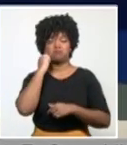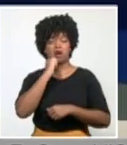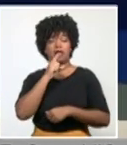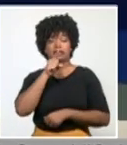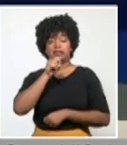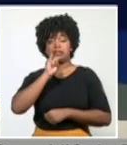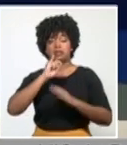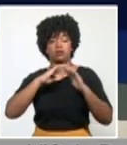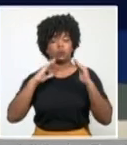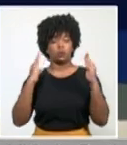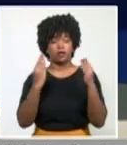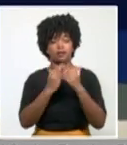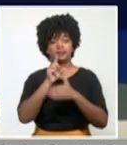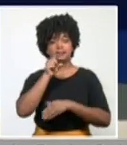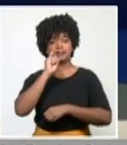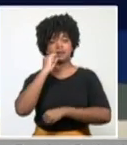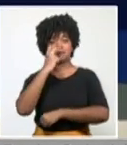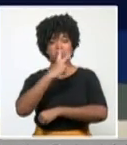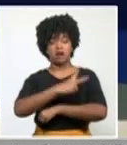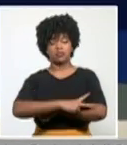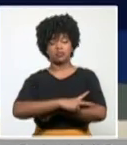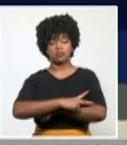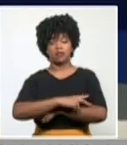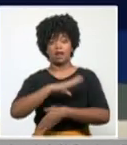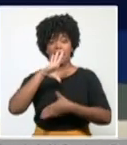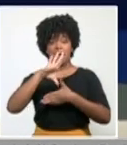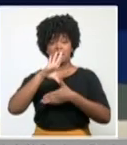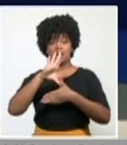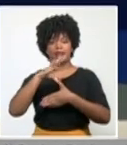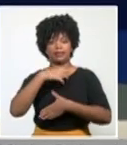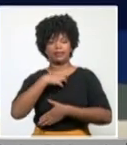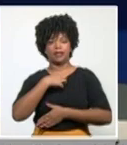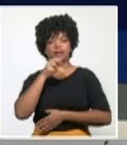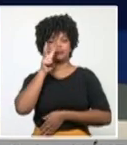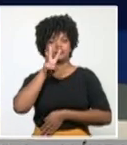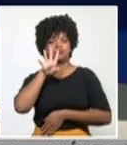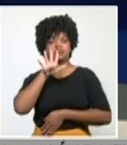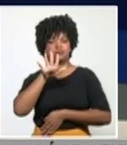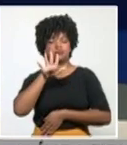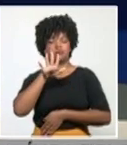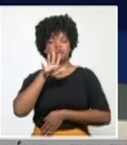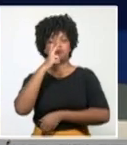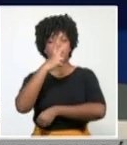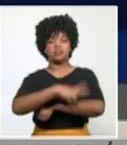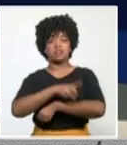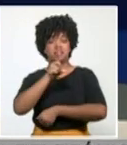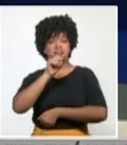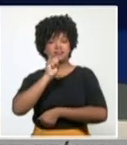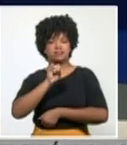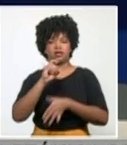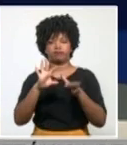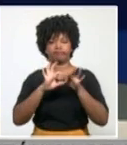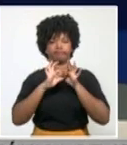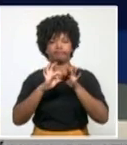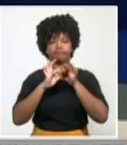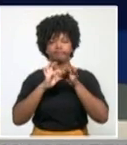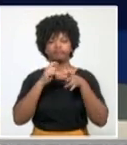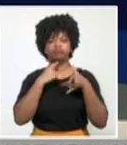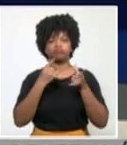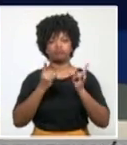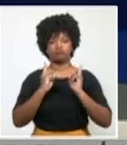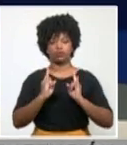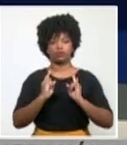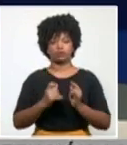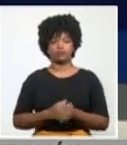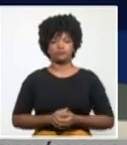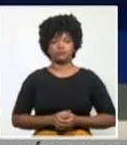35 countries that make up the region exhibit higher rates than the average of the region.